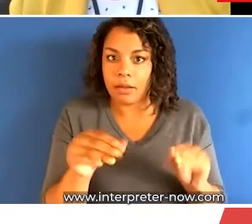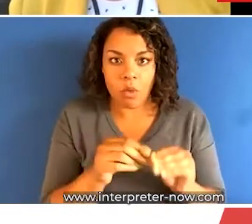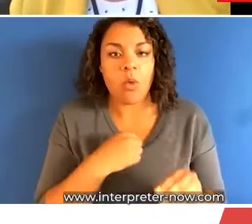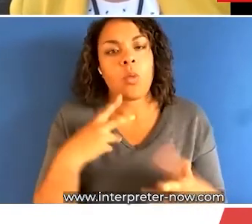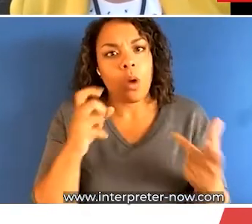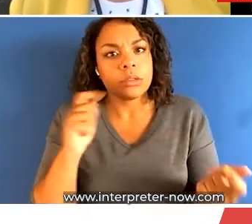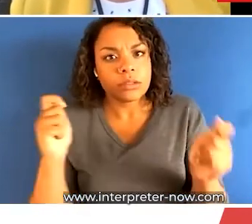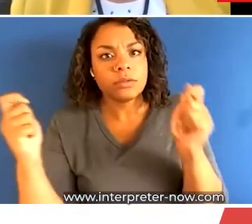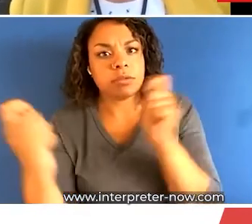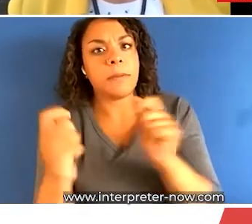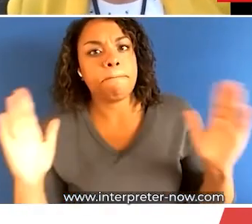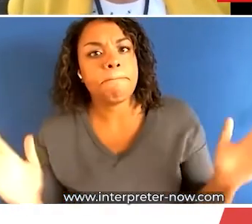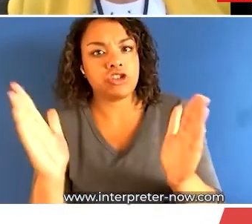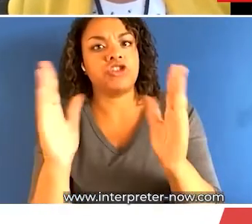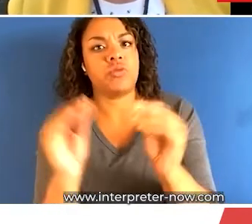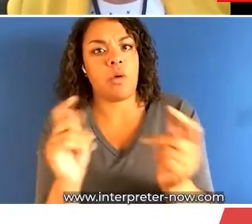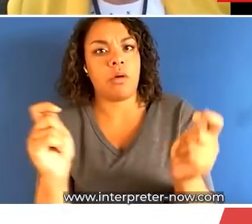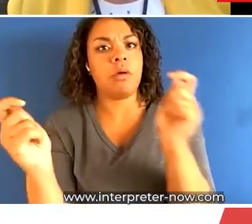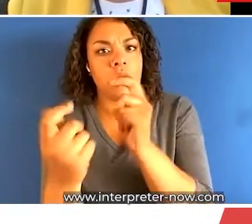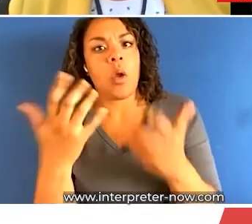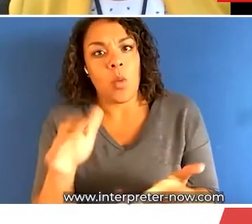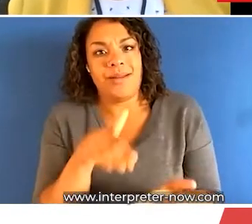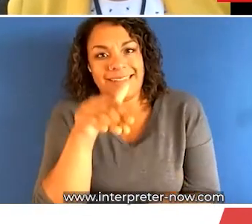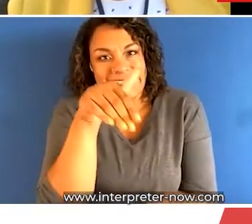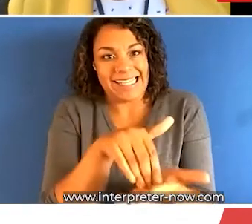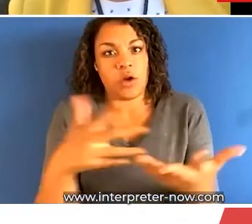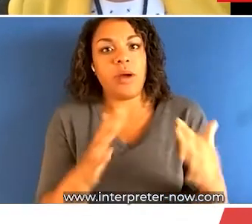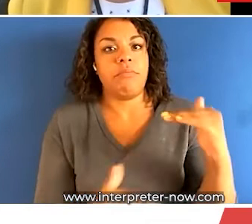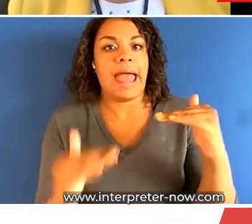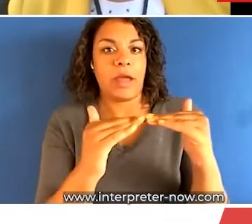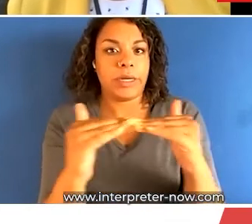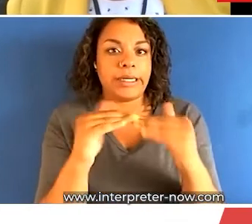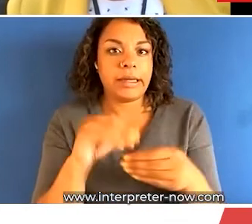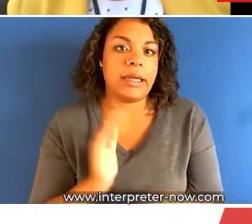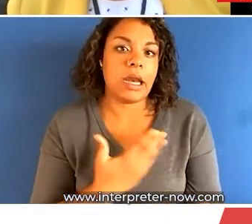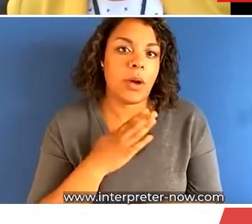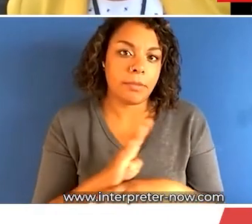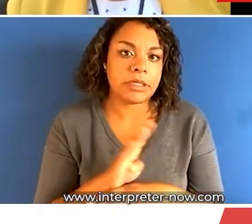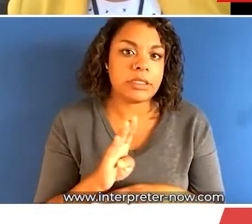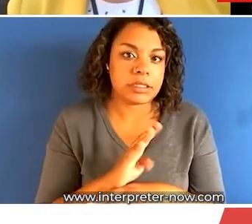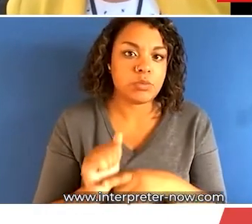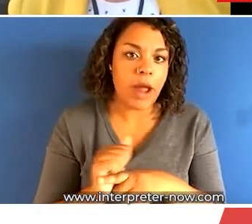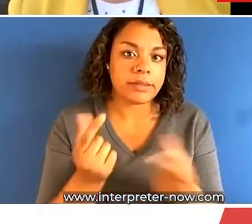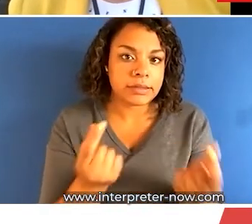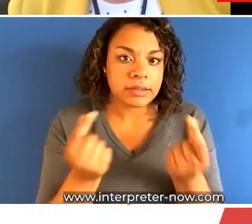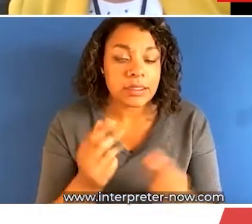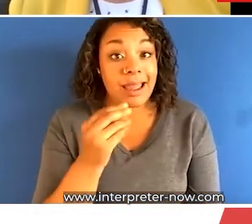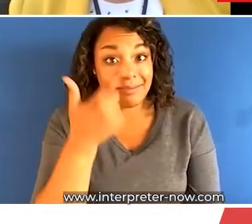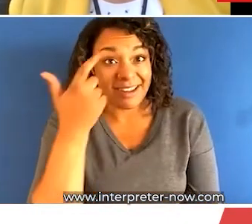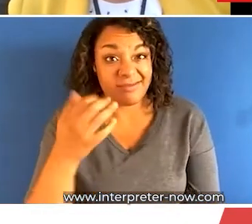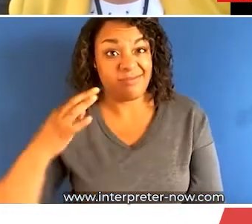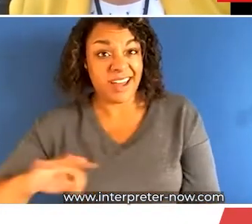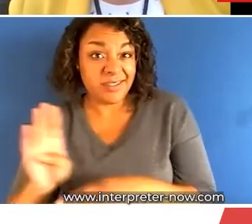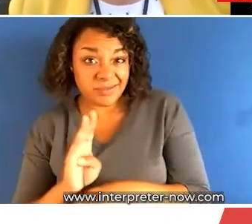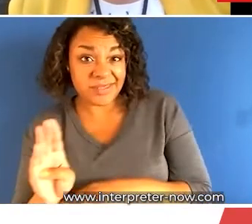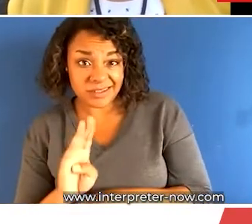to push this forward, and we want to center equity in our business practices. And because it's good for business,